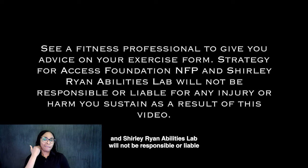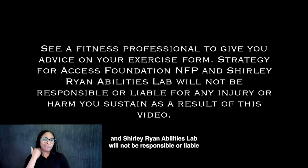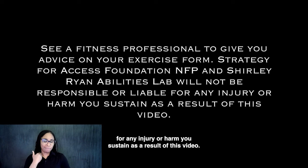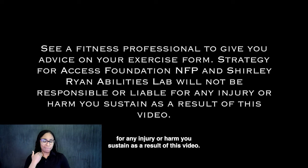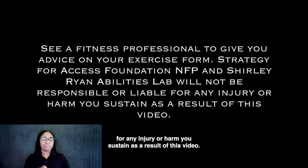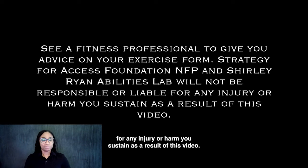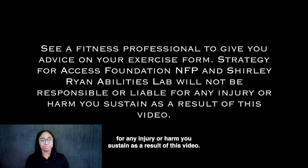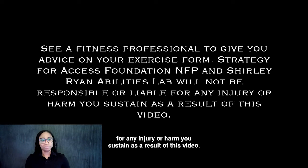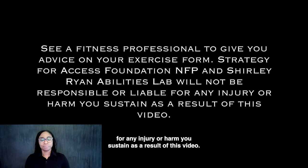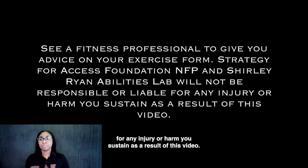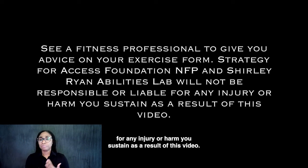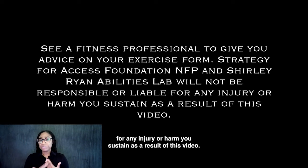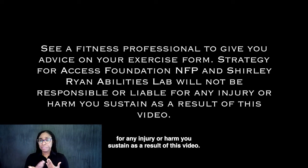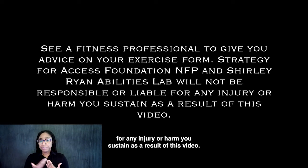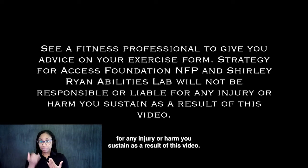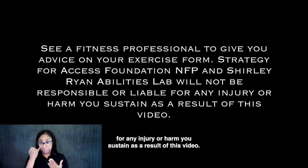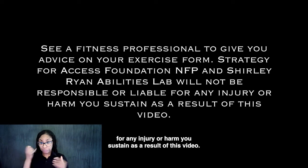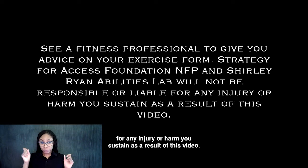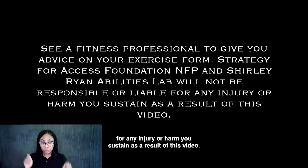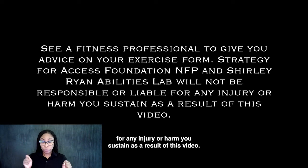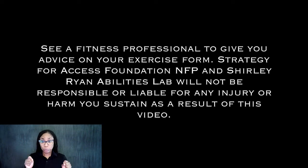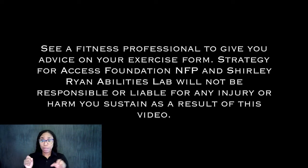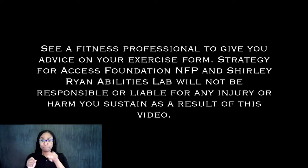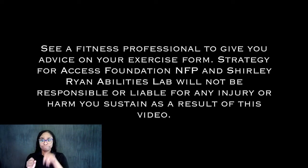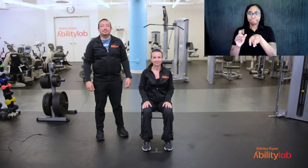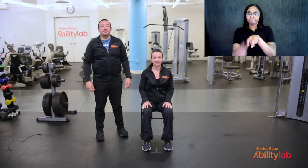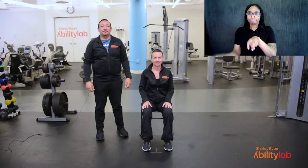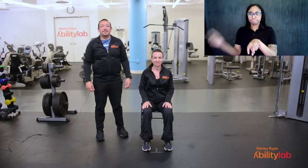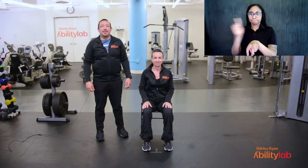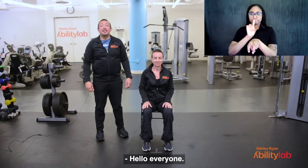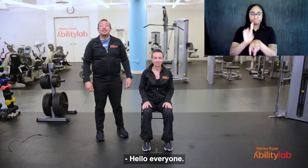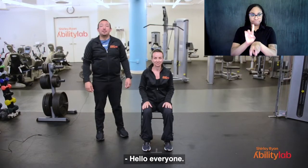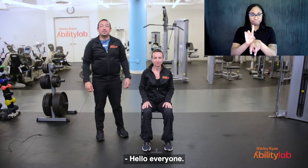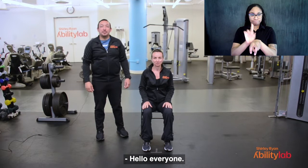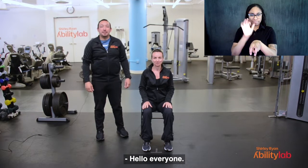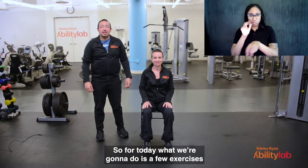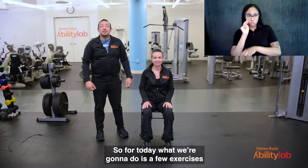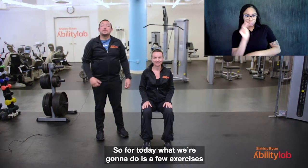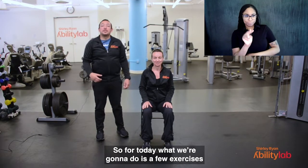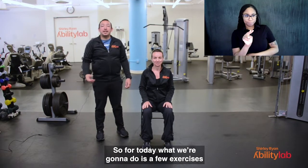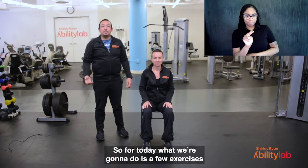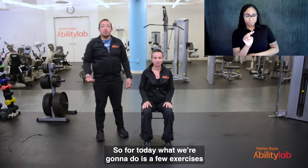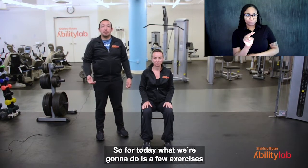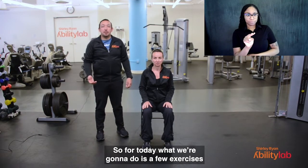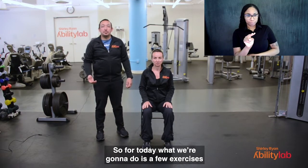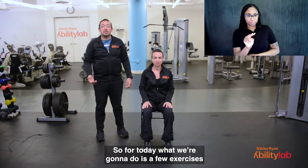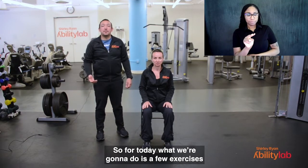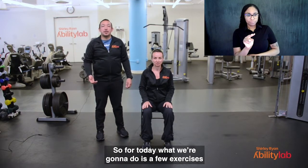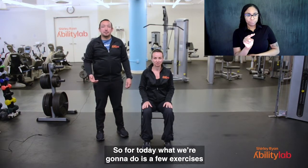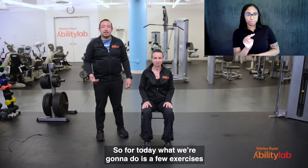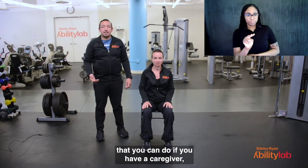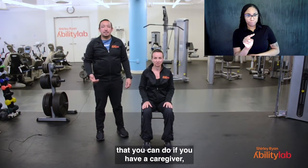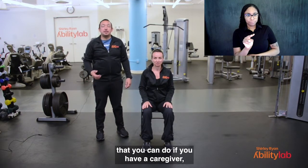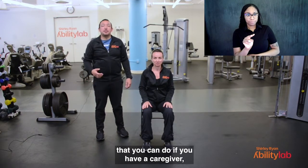or liable for any injury or harm you sustain as a result of this video. Hello everyone. So for today what we're going to do is a